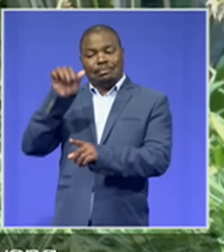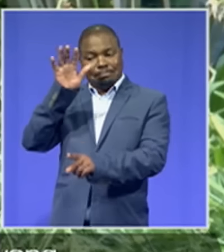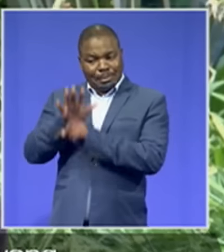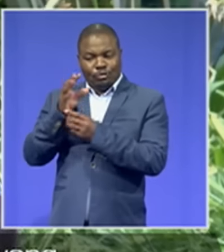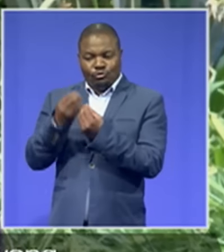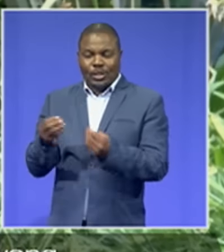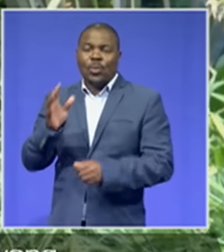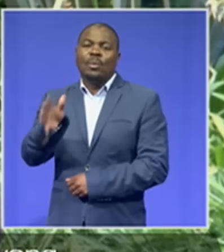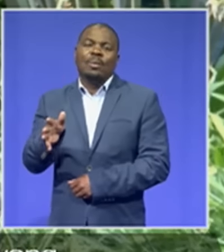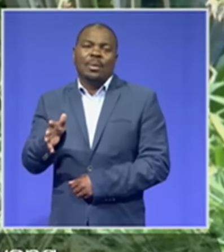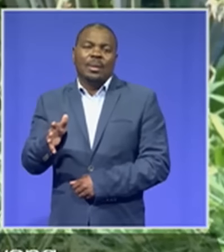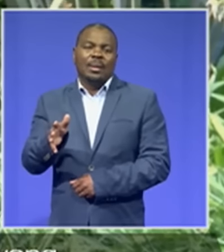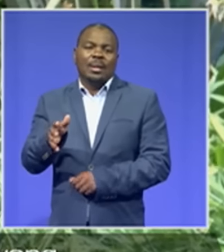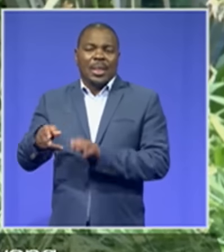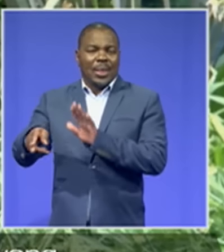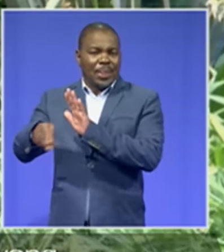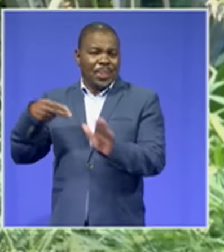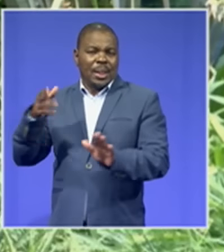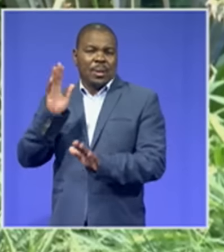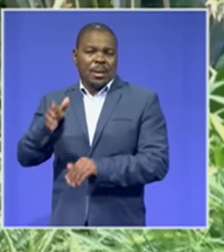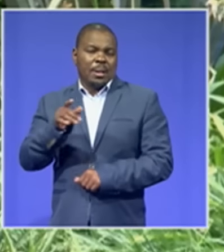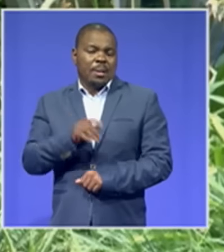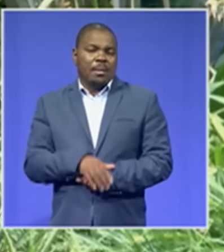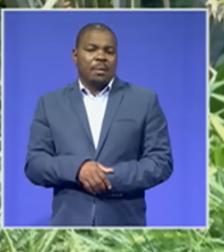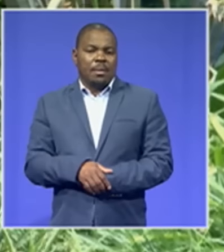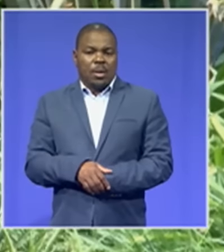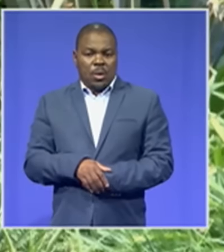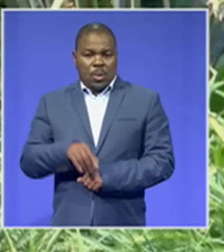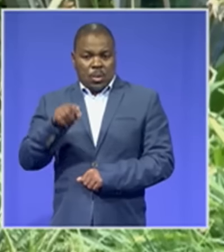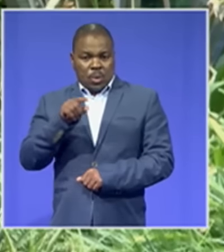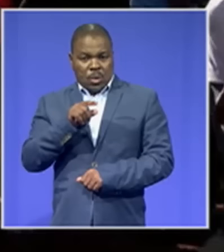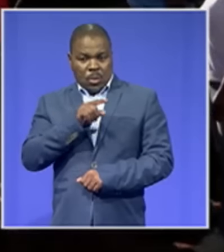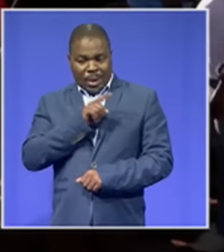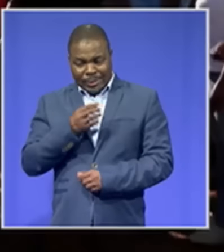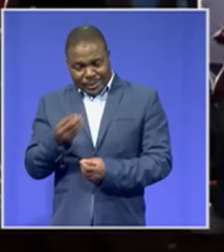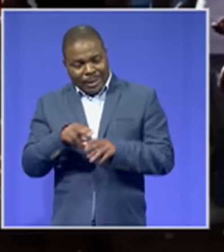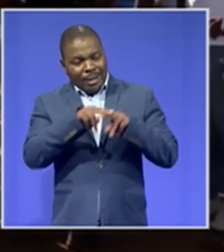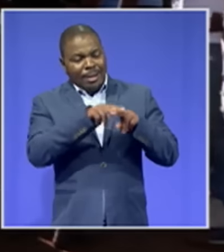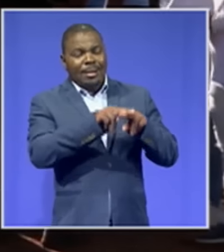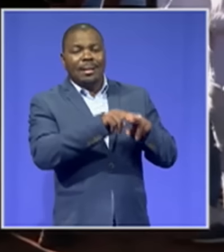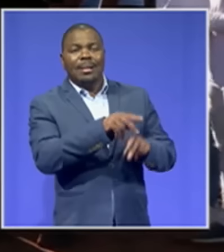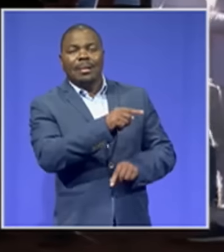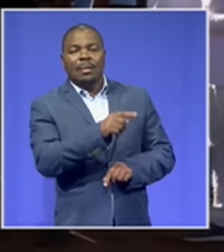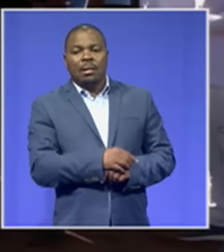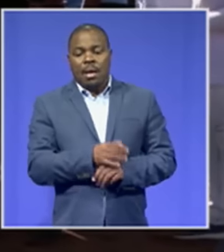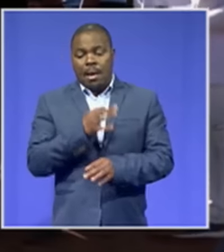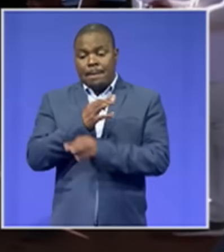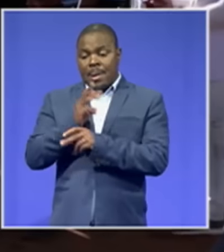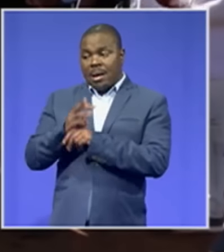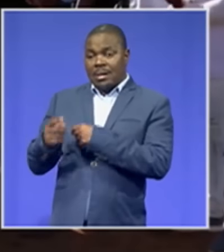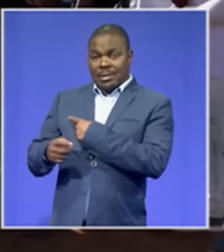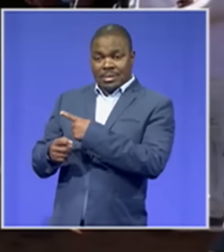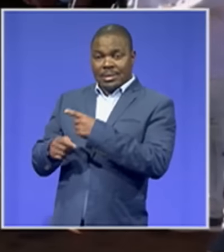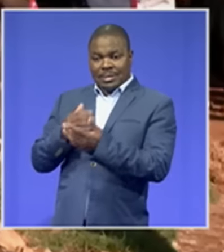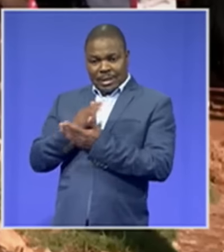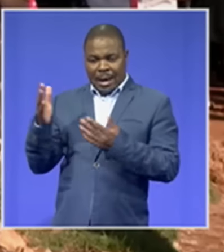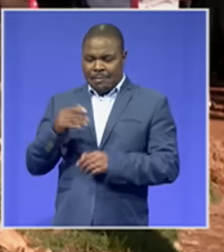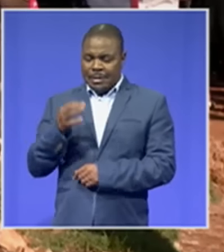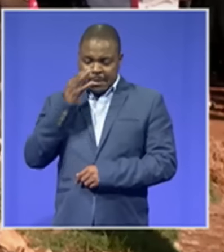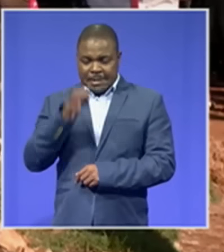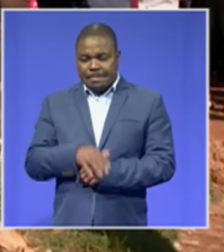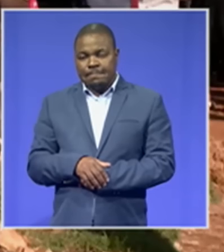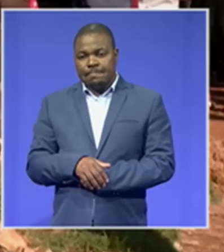learners, these children that they are relying on them. Ba bang ba batswadi ba tshoseditse ka hore